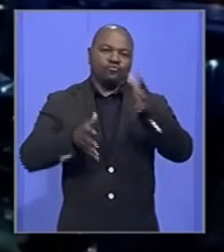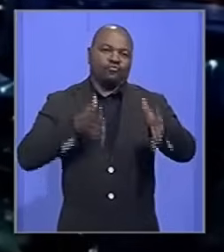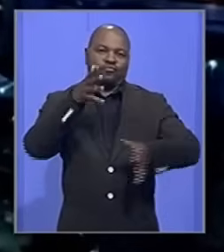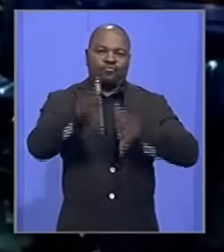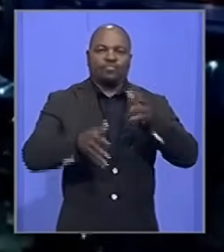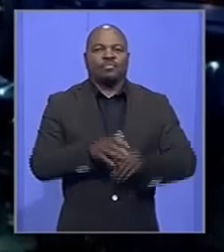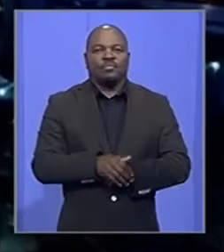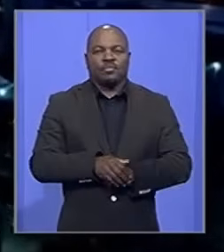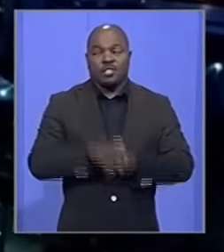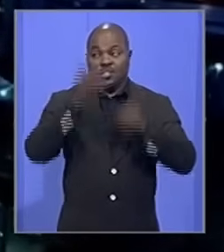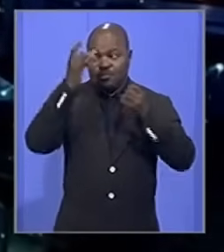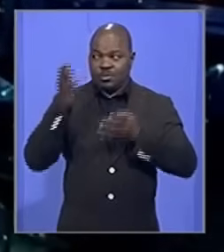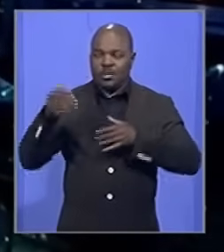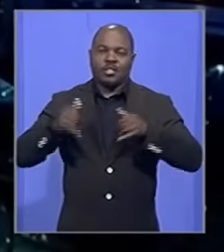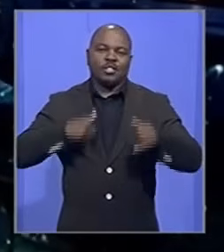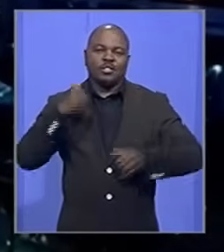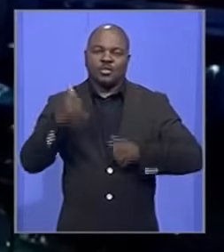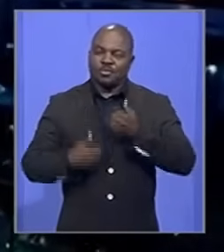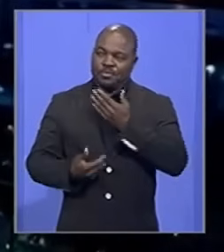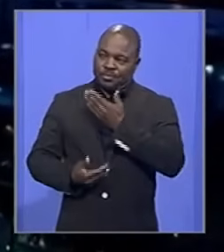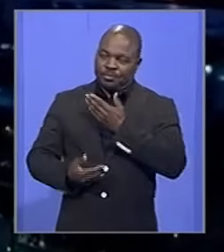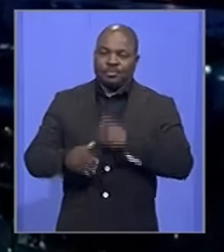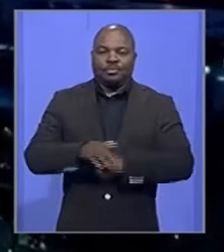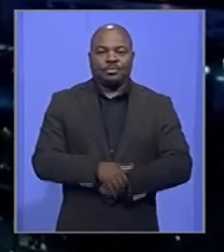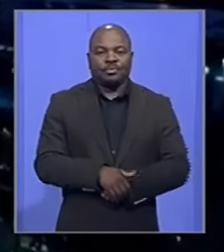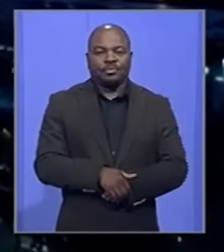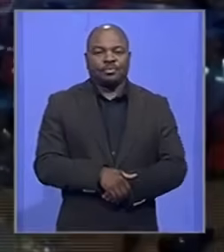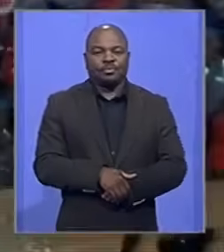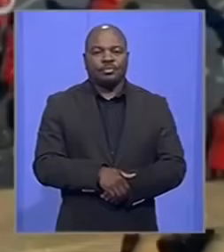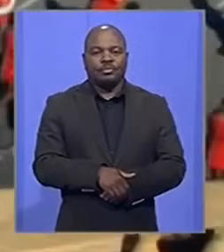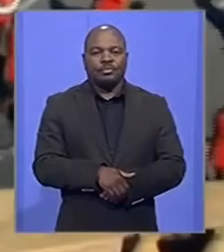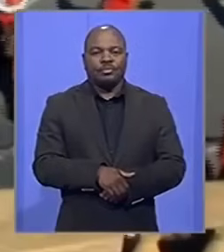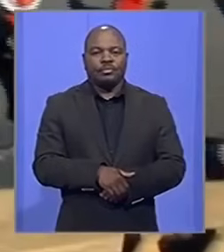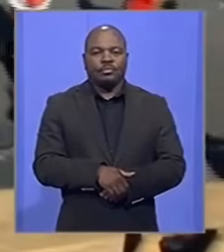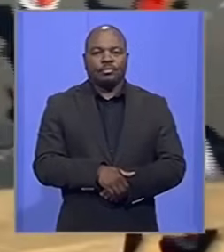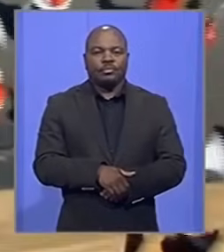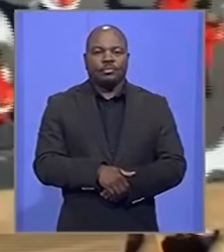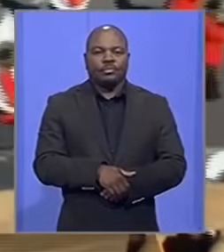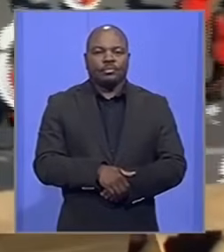Setswana. A re iketle mmogo ka tshedimosetso.